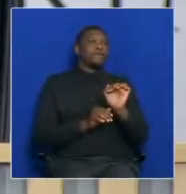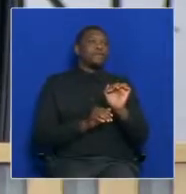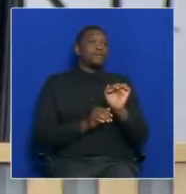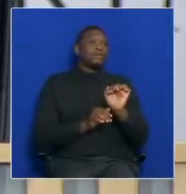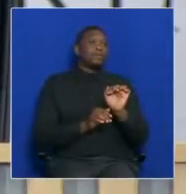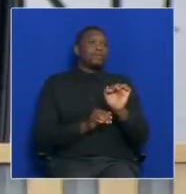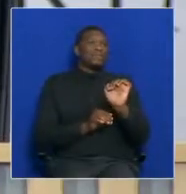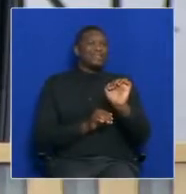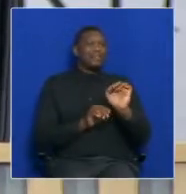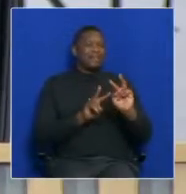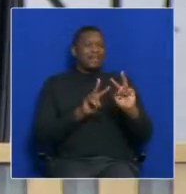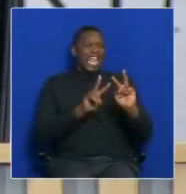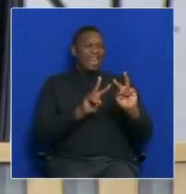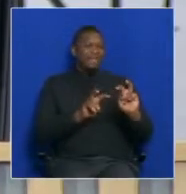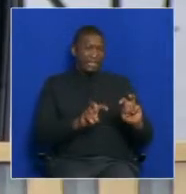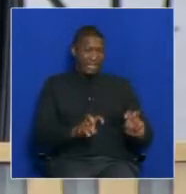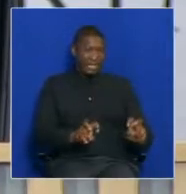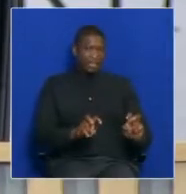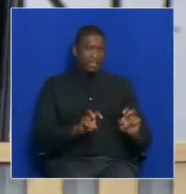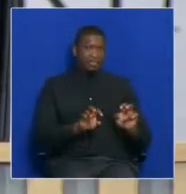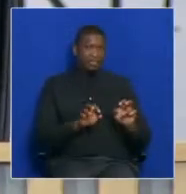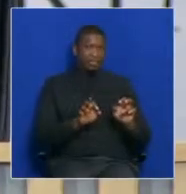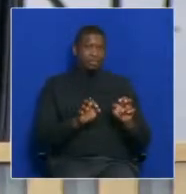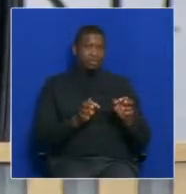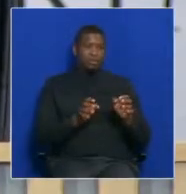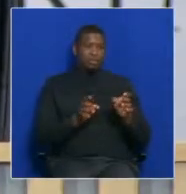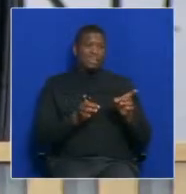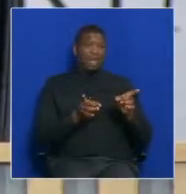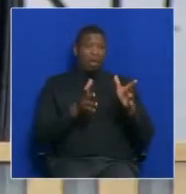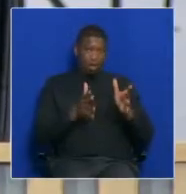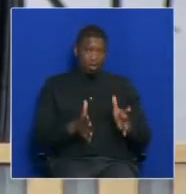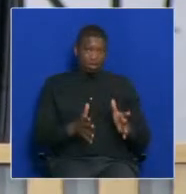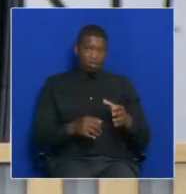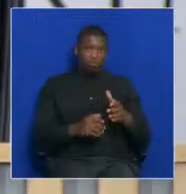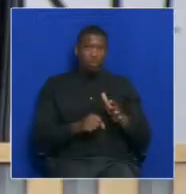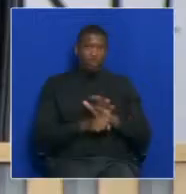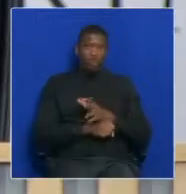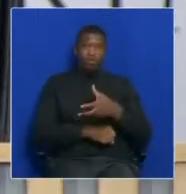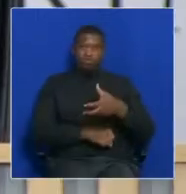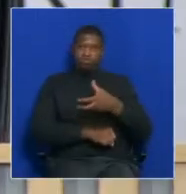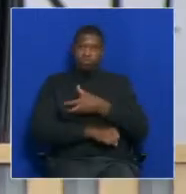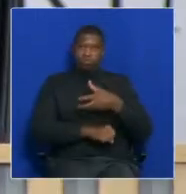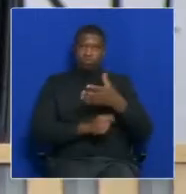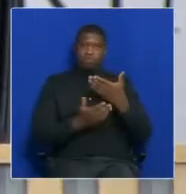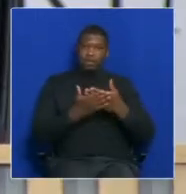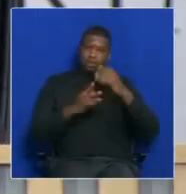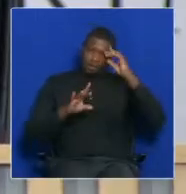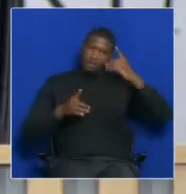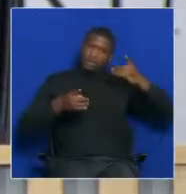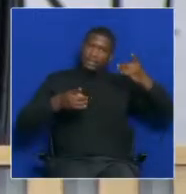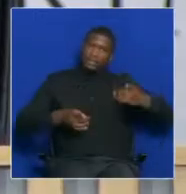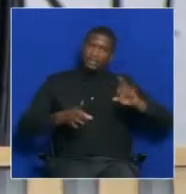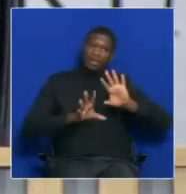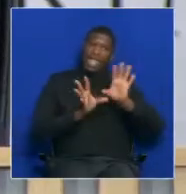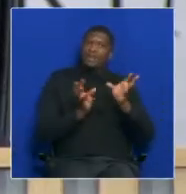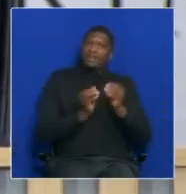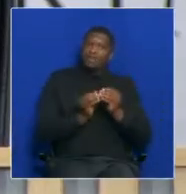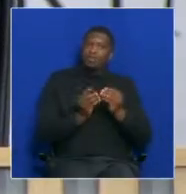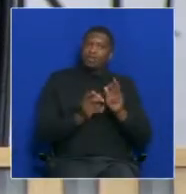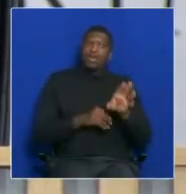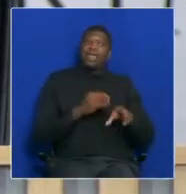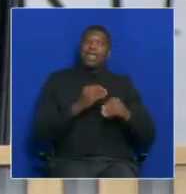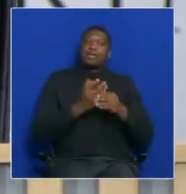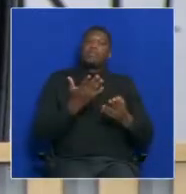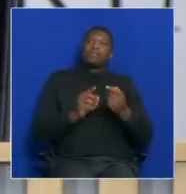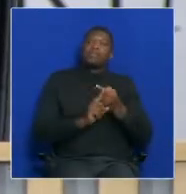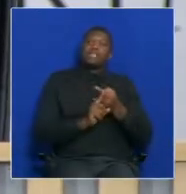investigating director has got all the powers to decide on anything, including deviating. So, for instance,